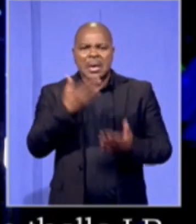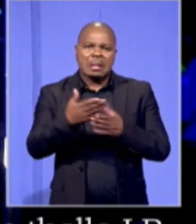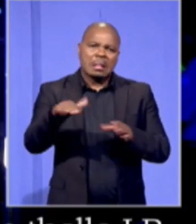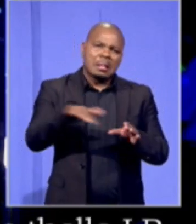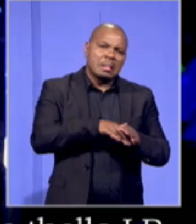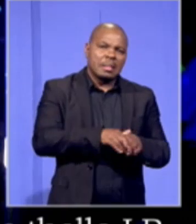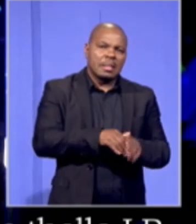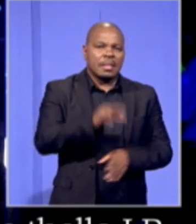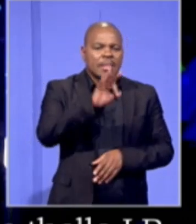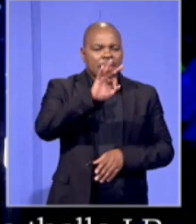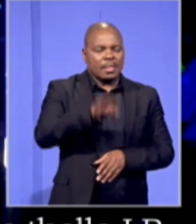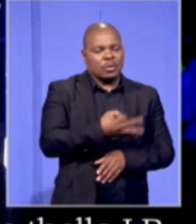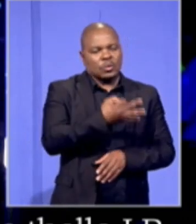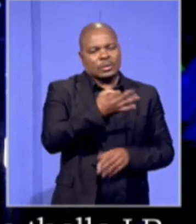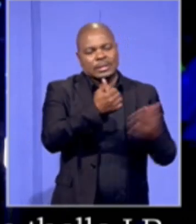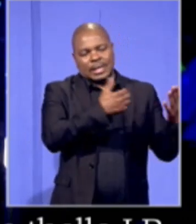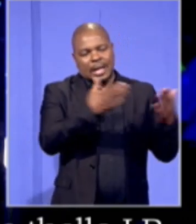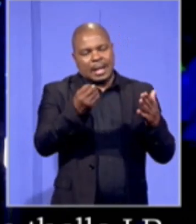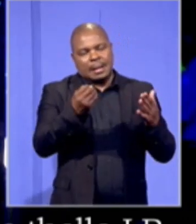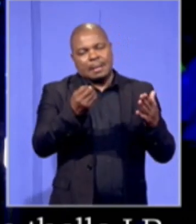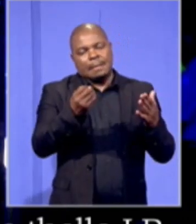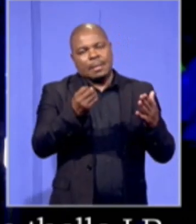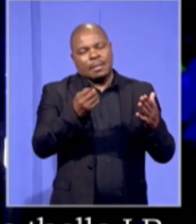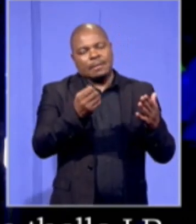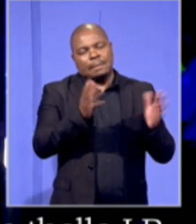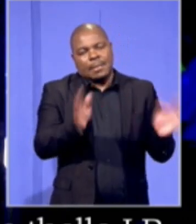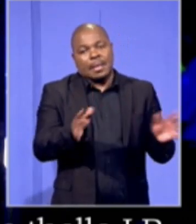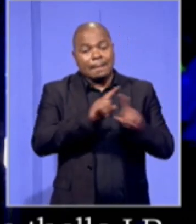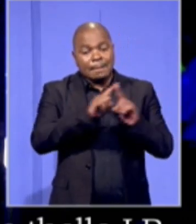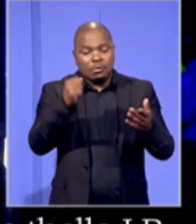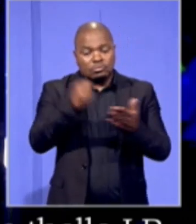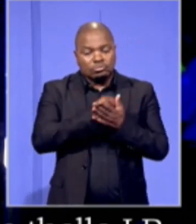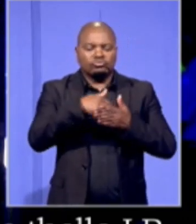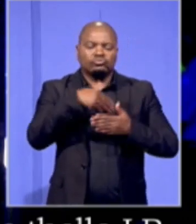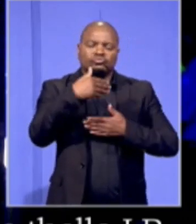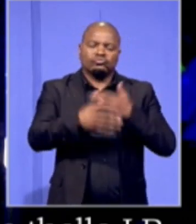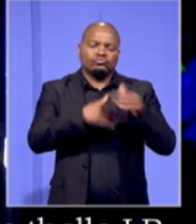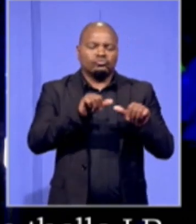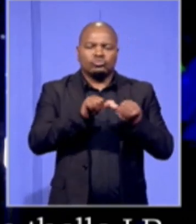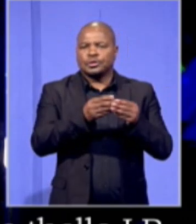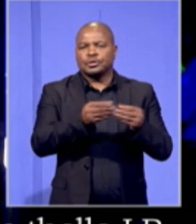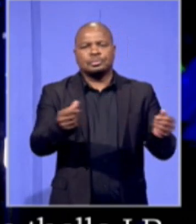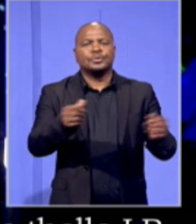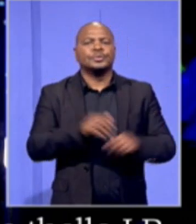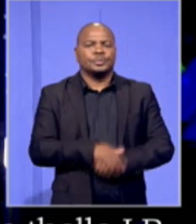dikete tse 3,600 fela mme boingodiso bo ntse bo tsamaya ka thello.